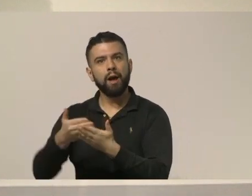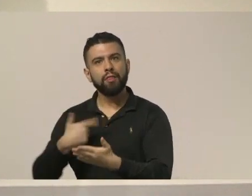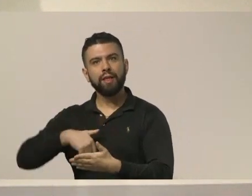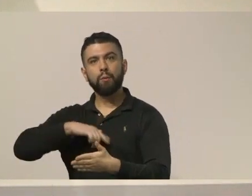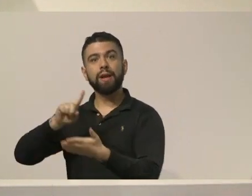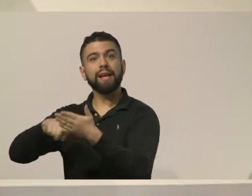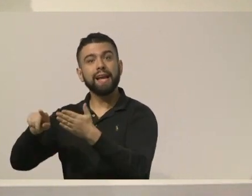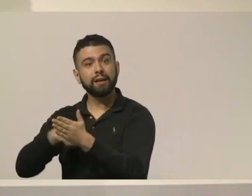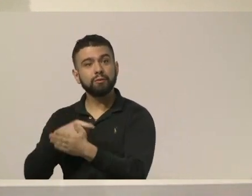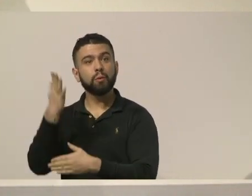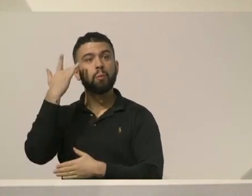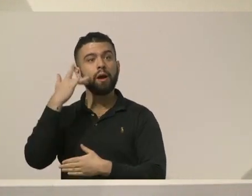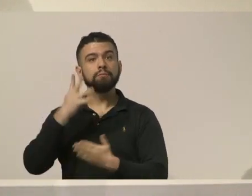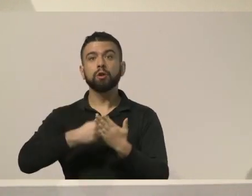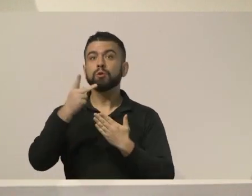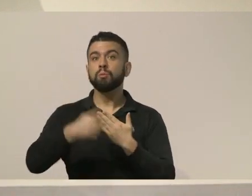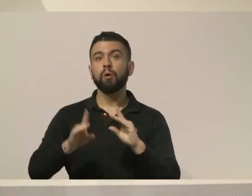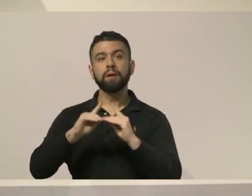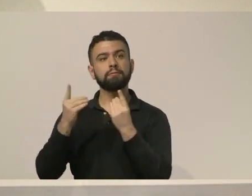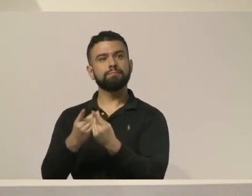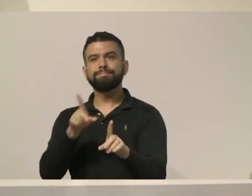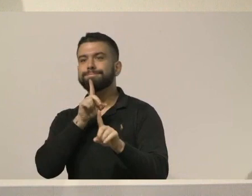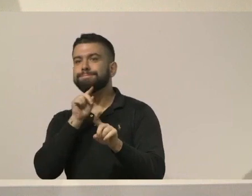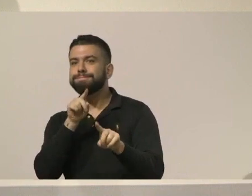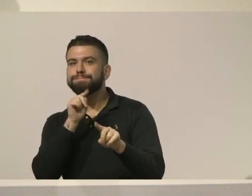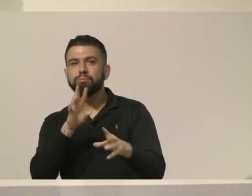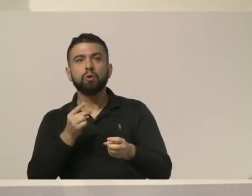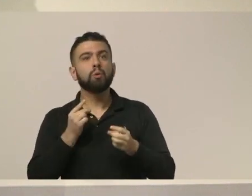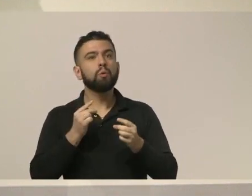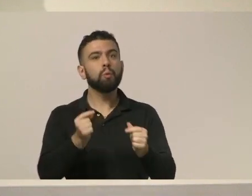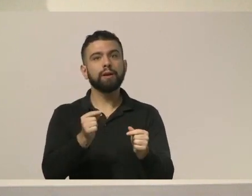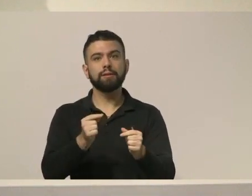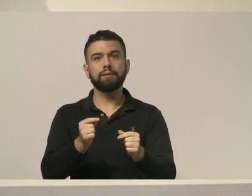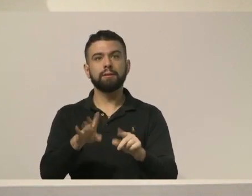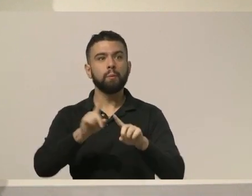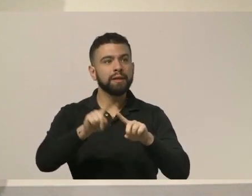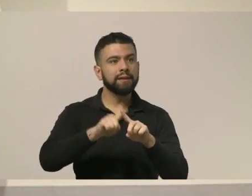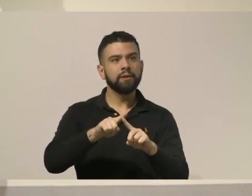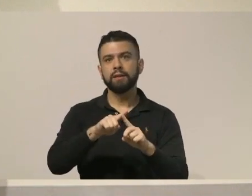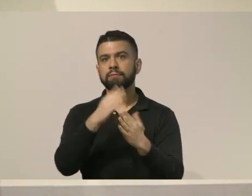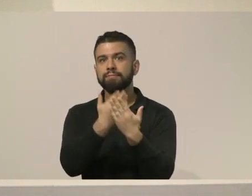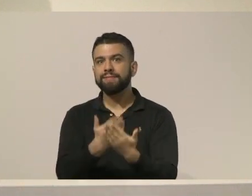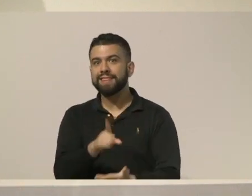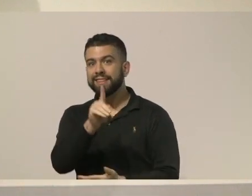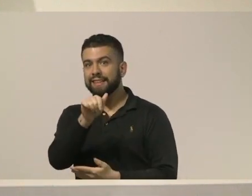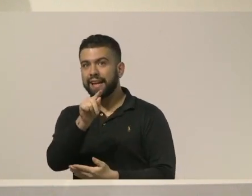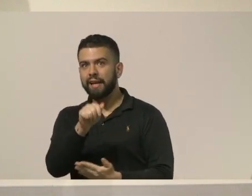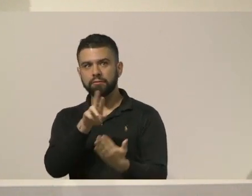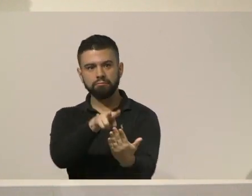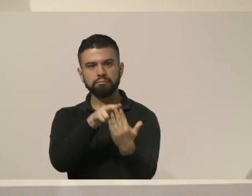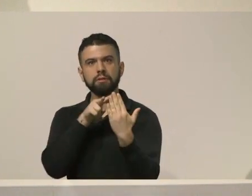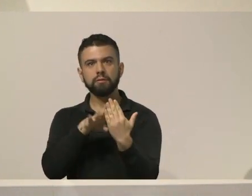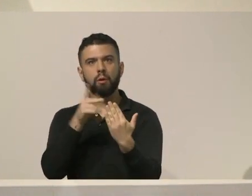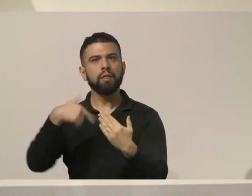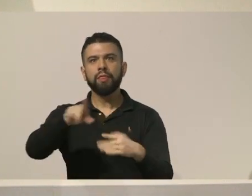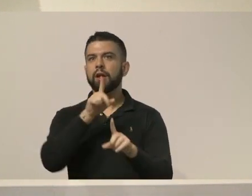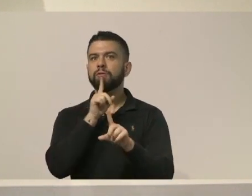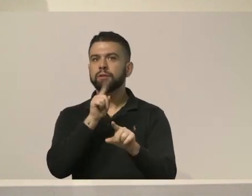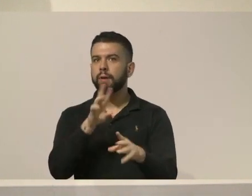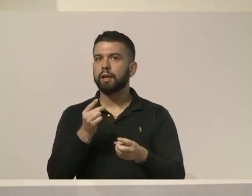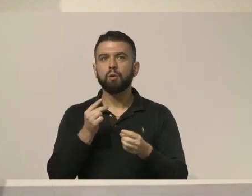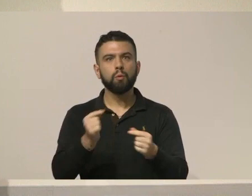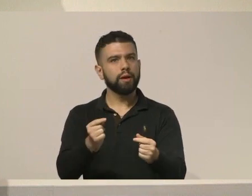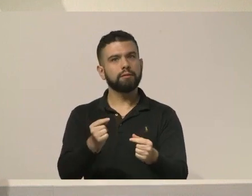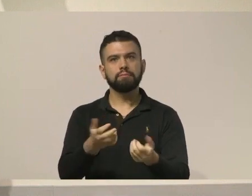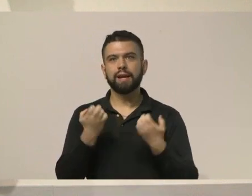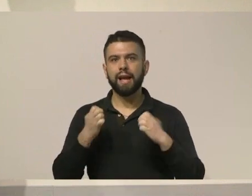and departments responded quickly in the face of data about incoming students' needs, and I'm appreciative of all of those